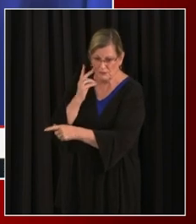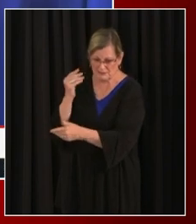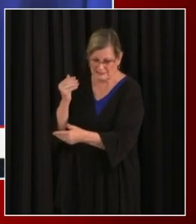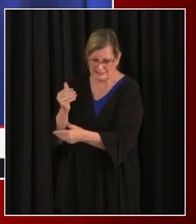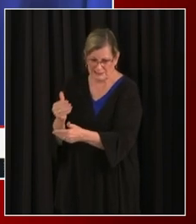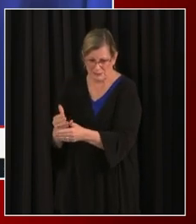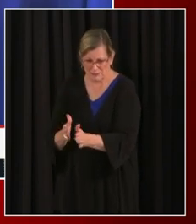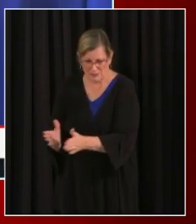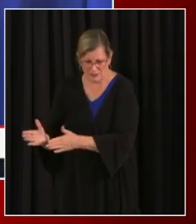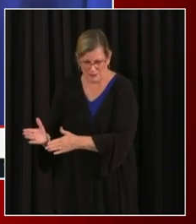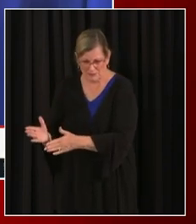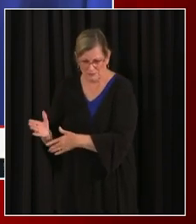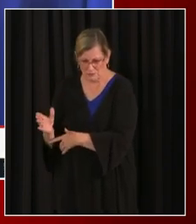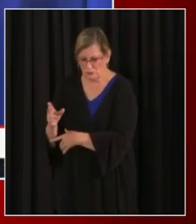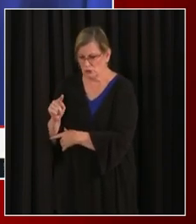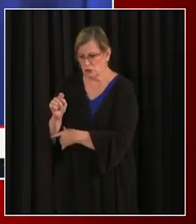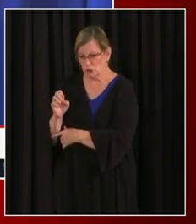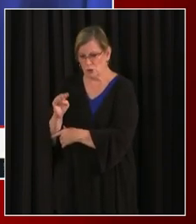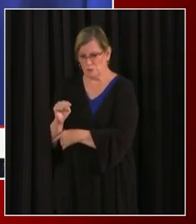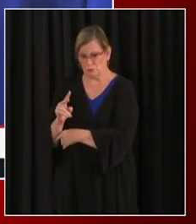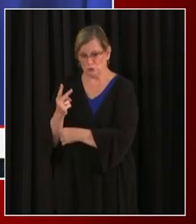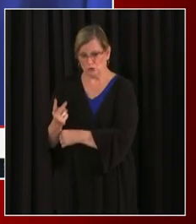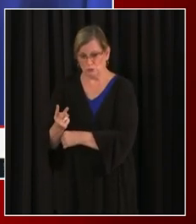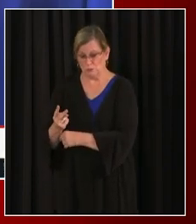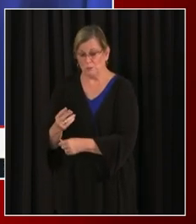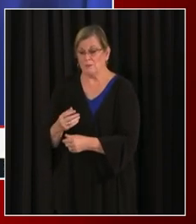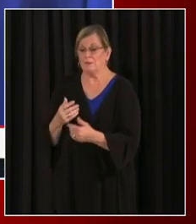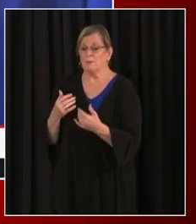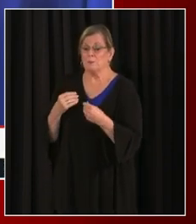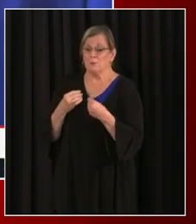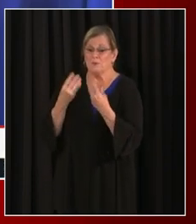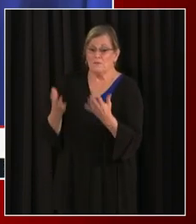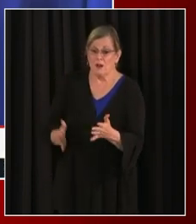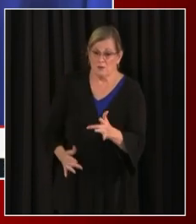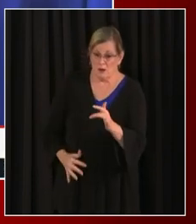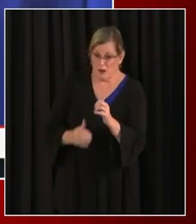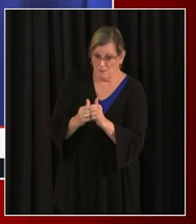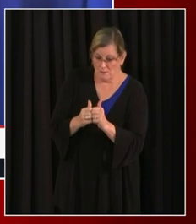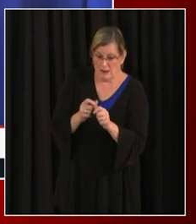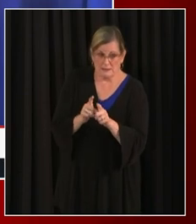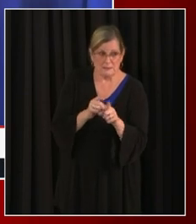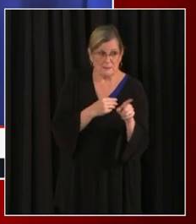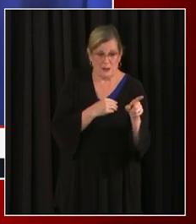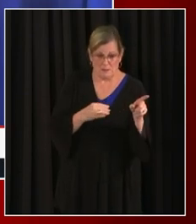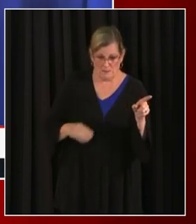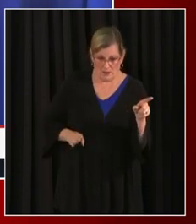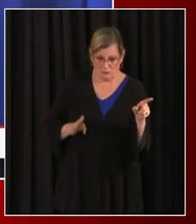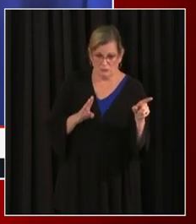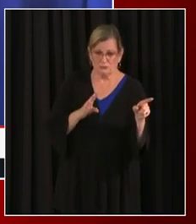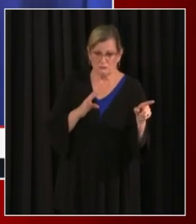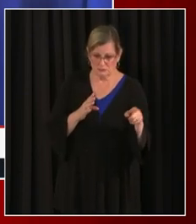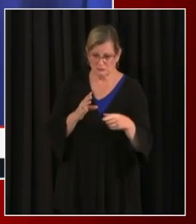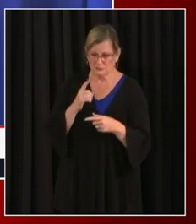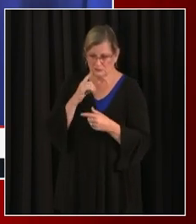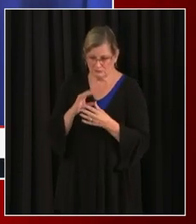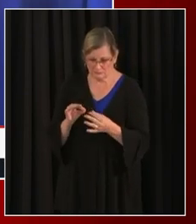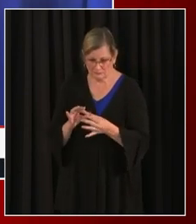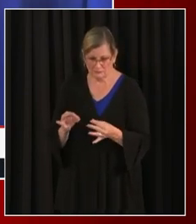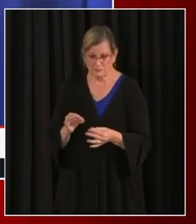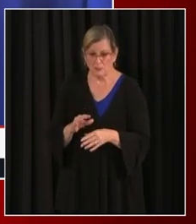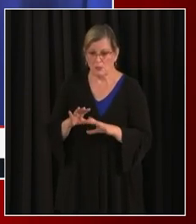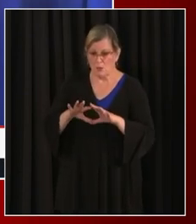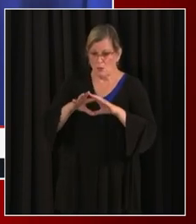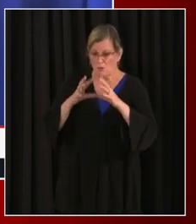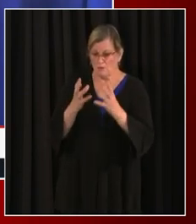and then we'll provide updates in the future, as Mayor Bowser indicated, as it relates to the overall DCPS plans